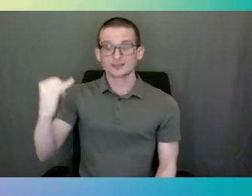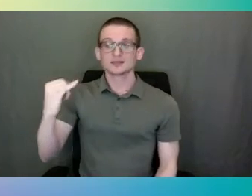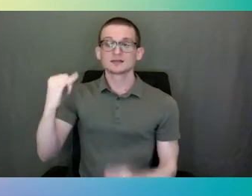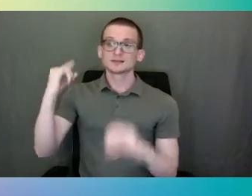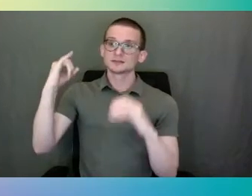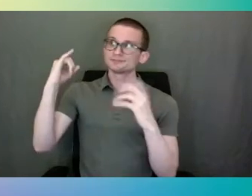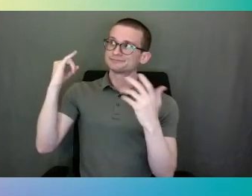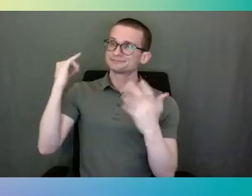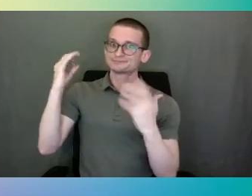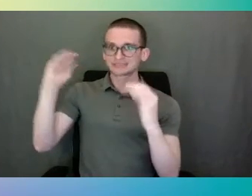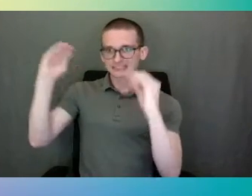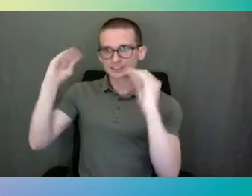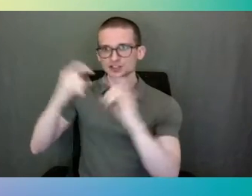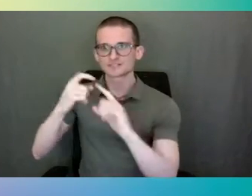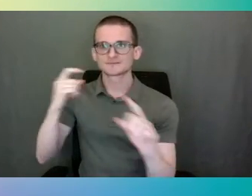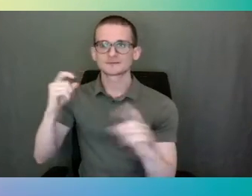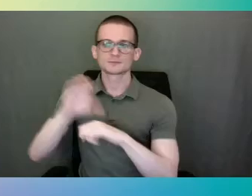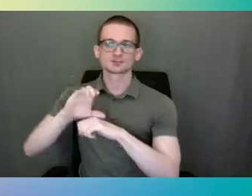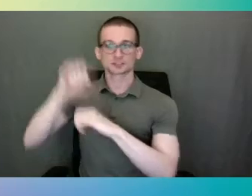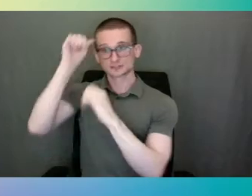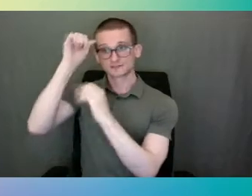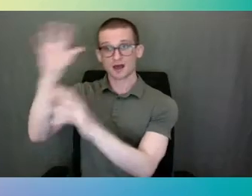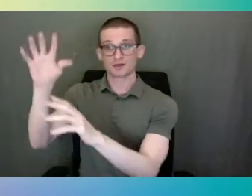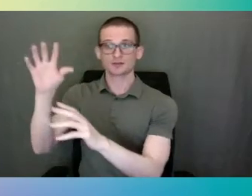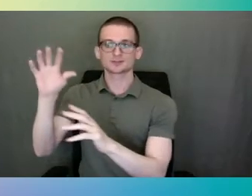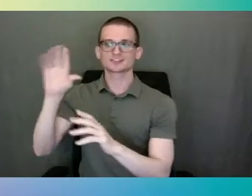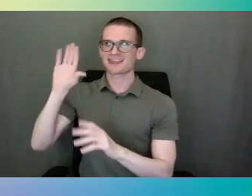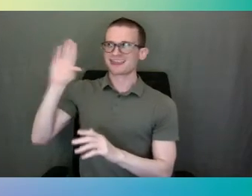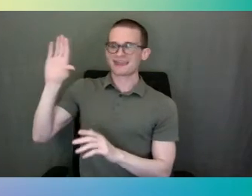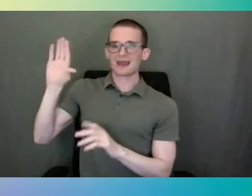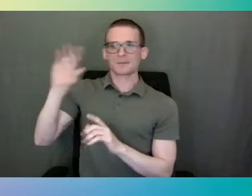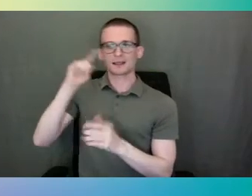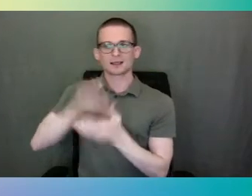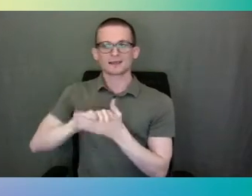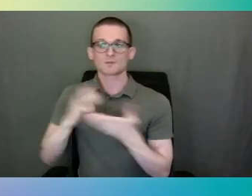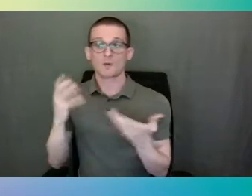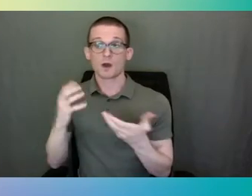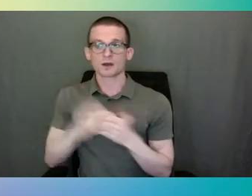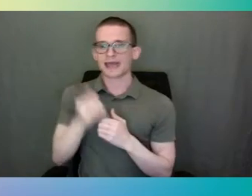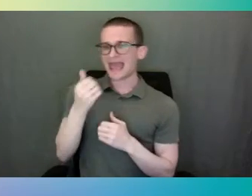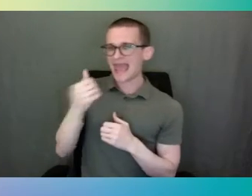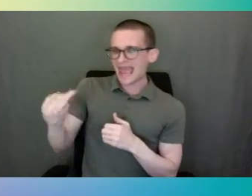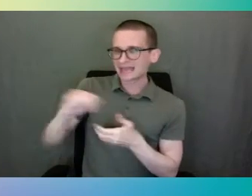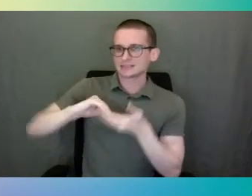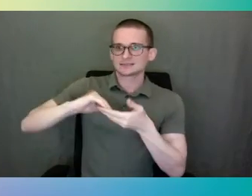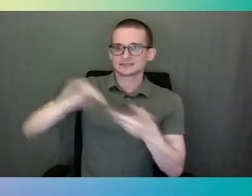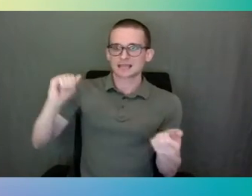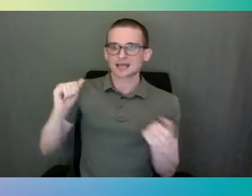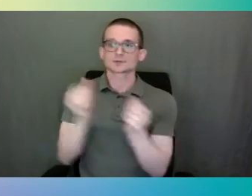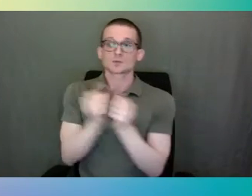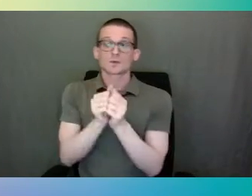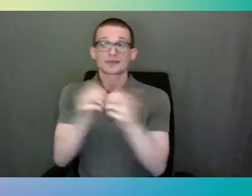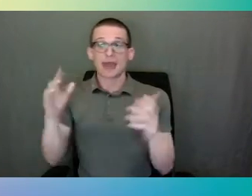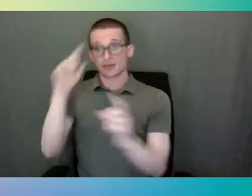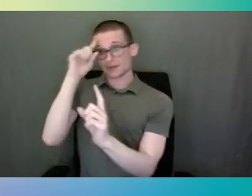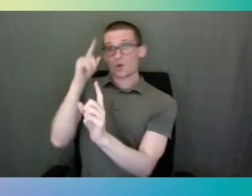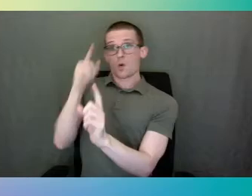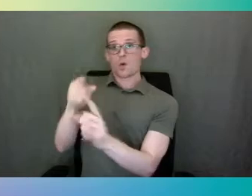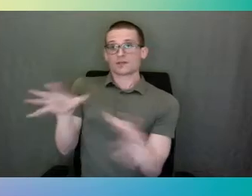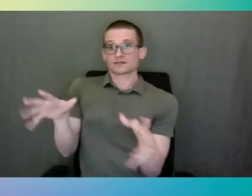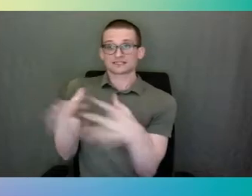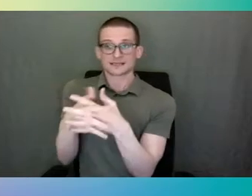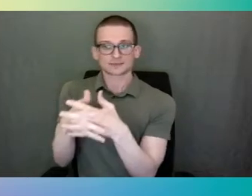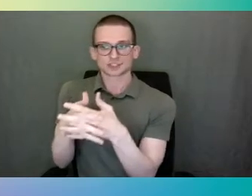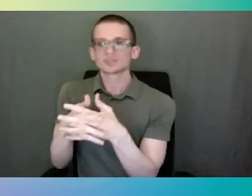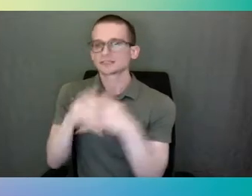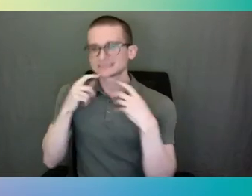coming from the church fathers was any non-procreative sex was sinful. And I've always found that